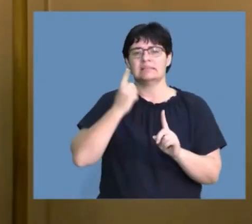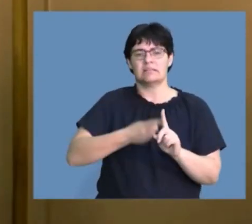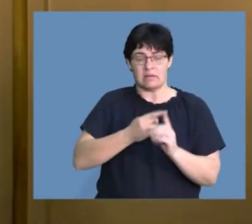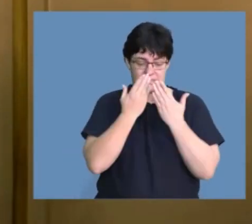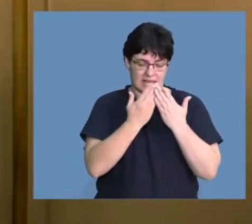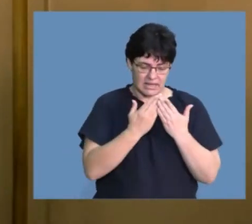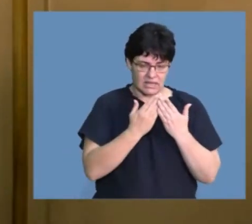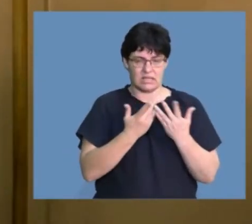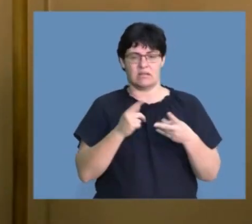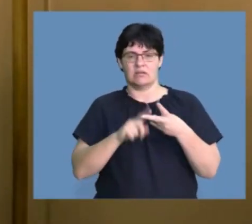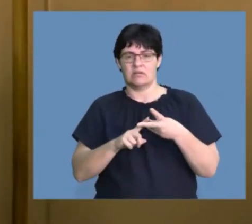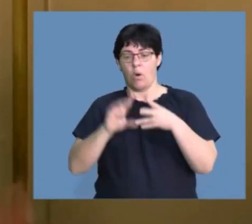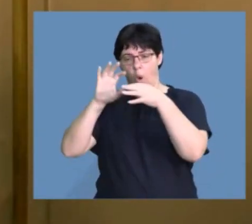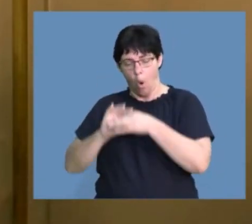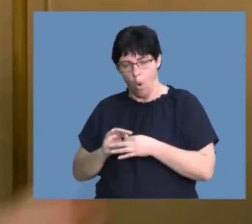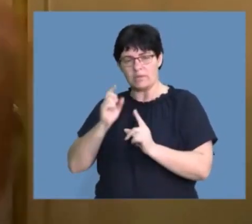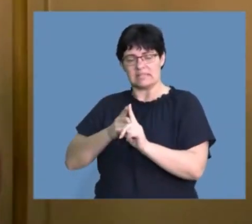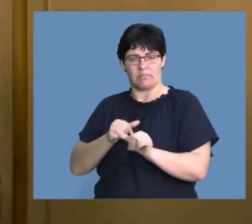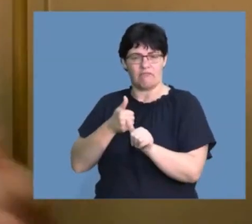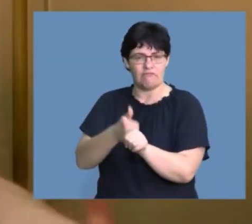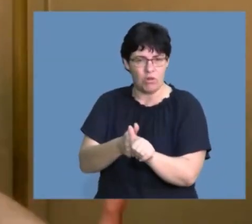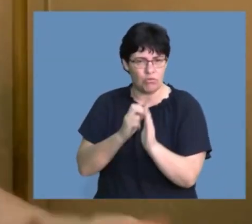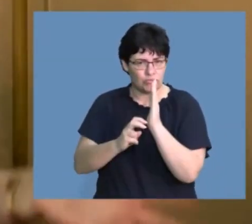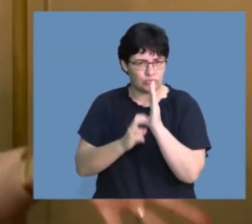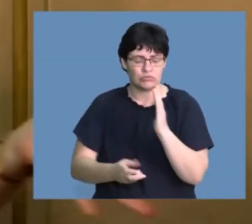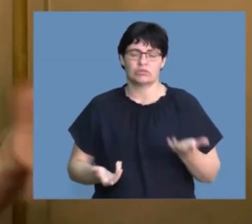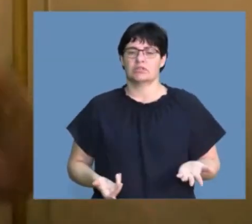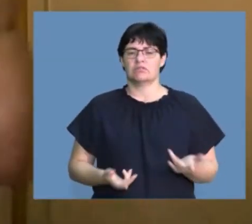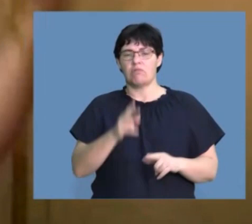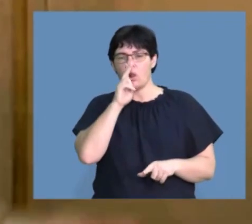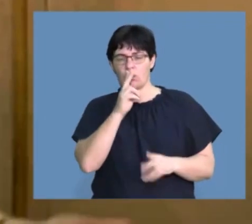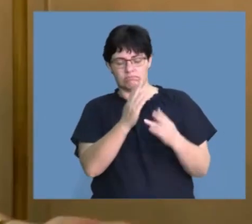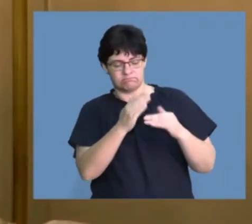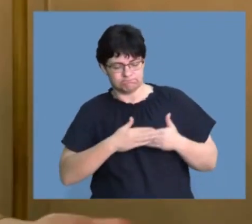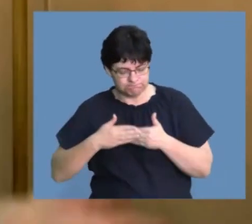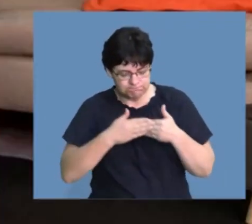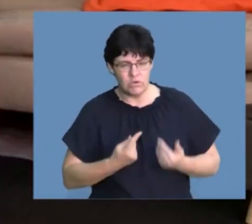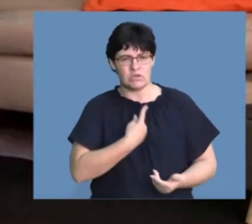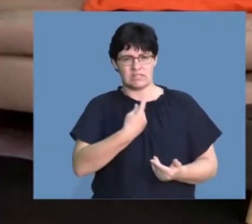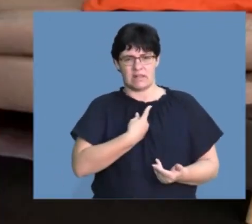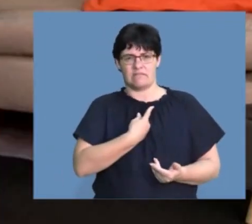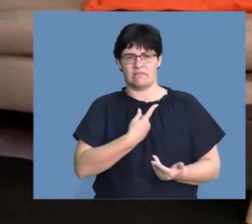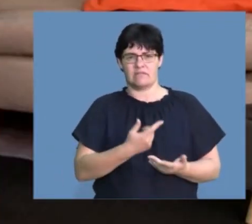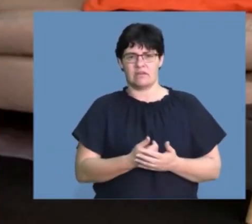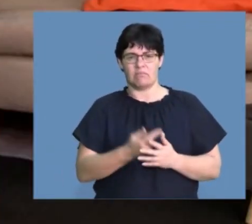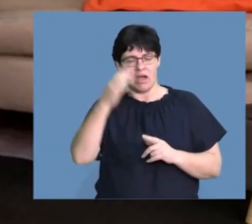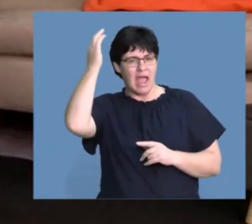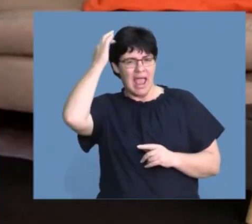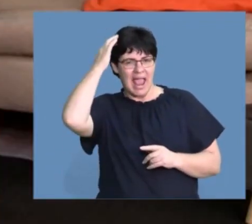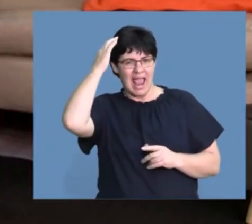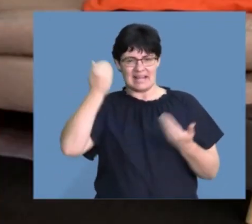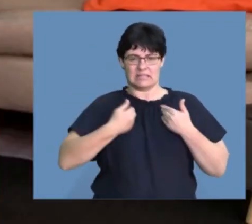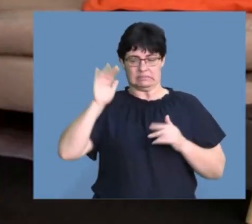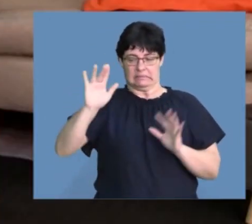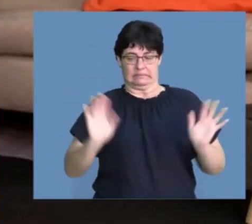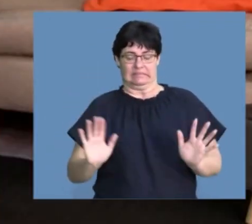discipline with your studies. It could be discipline at home. It can be discipline in looking after yourself, keeping your hair, I won't touch your hair, keeping